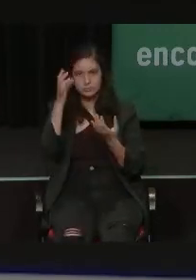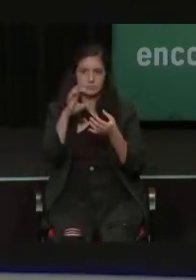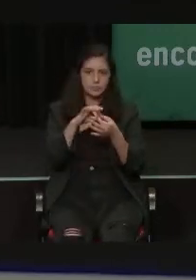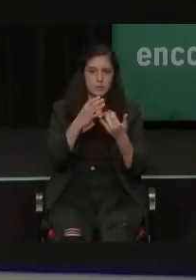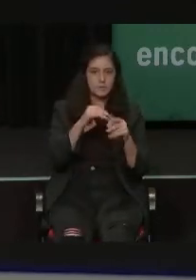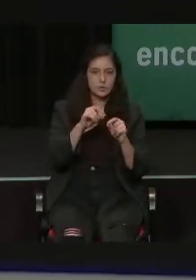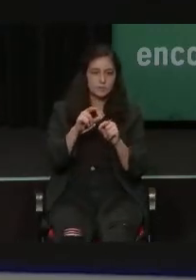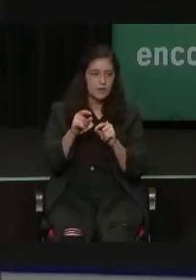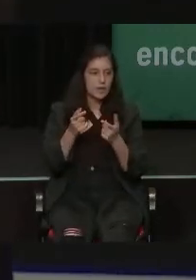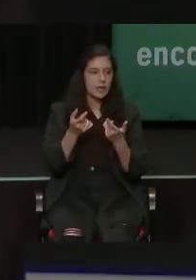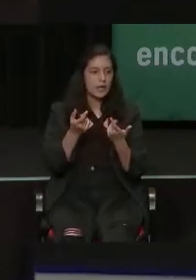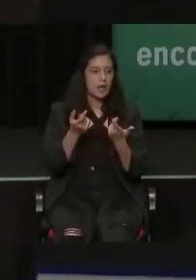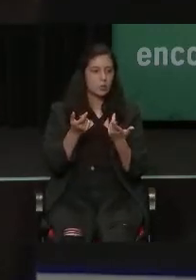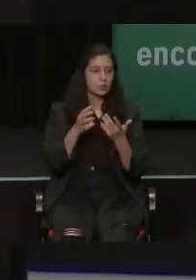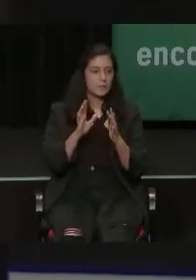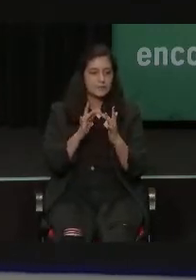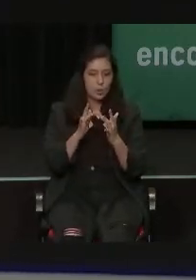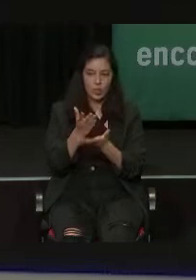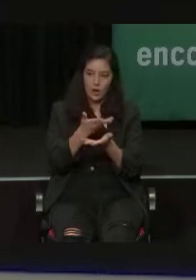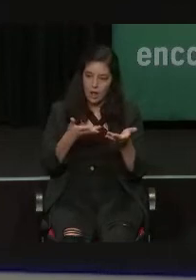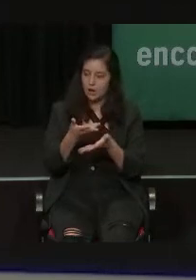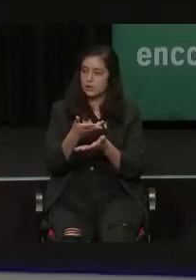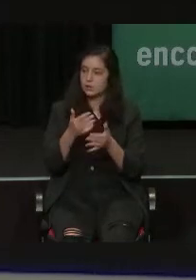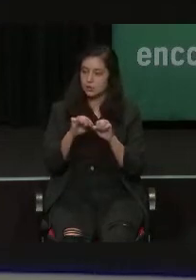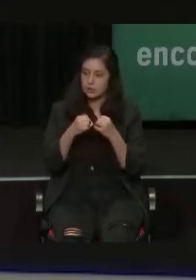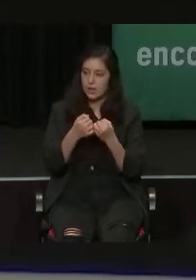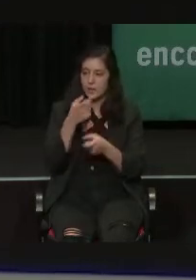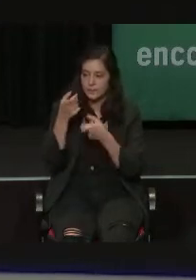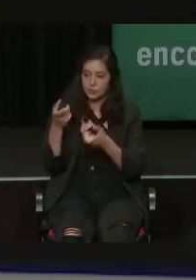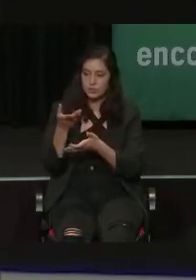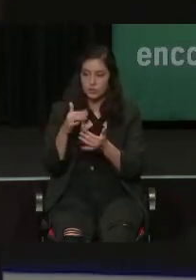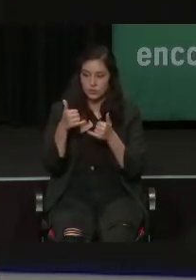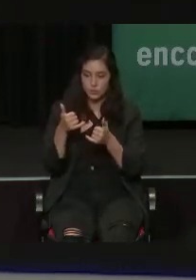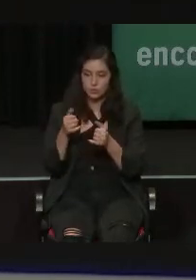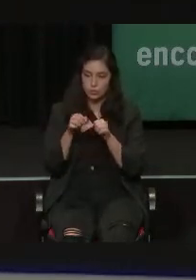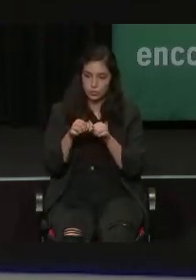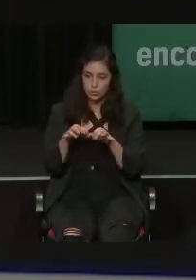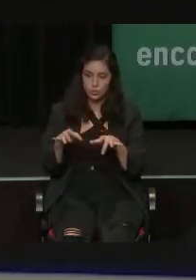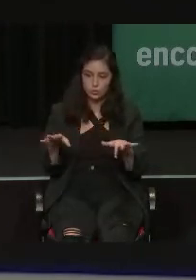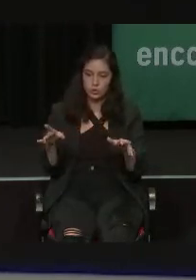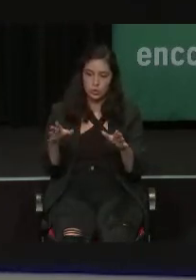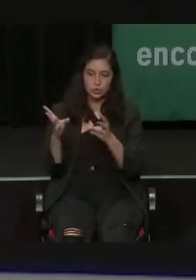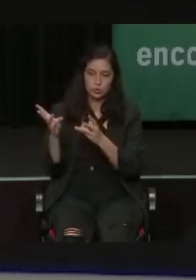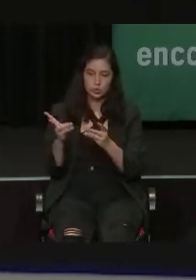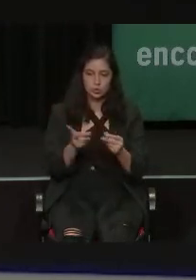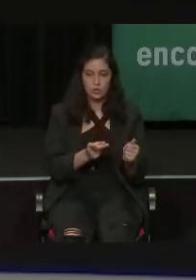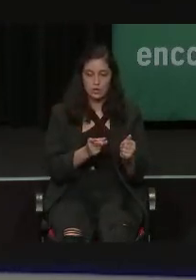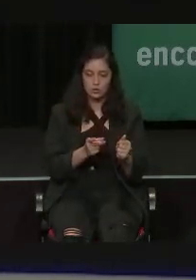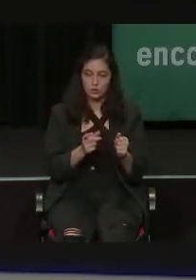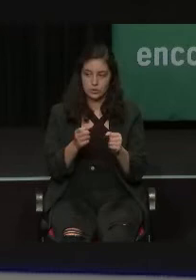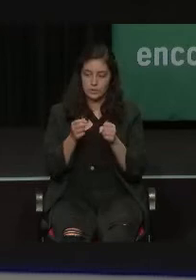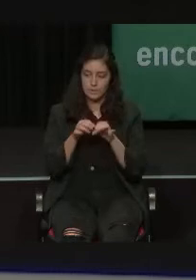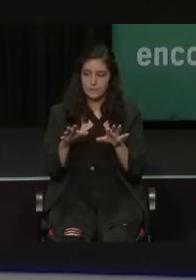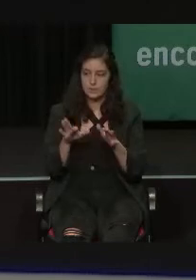but also the need to contact society and people and to disseminate the results and the message. This